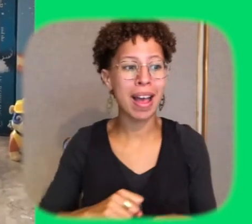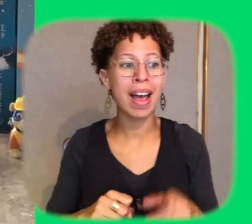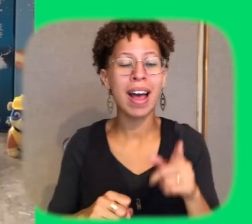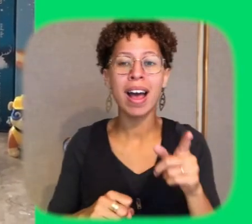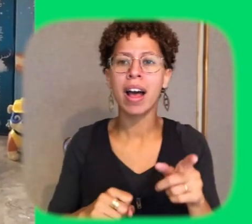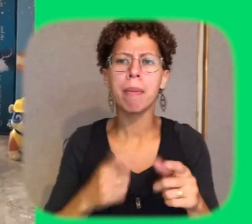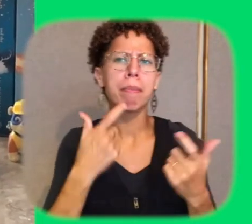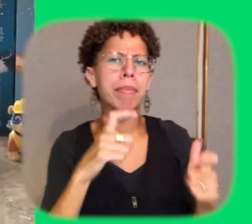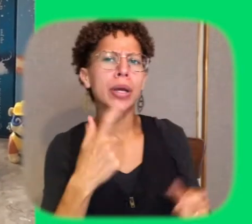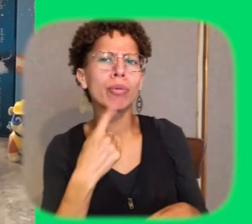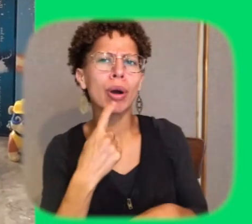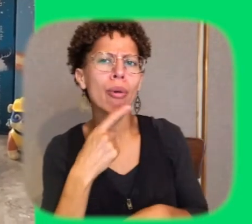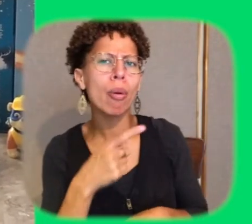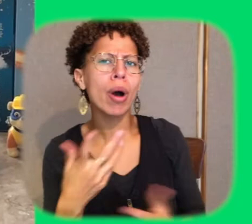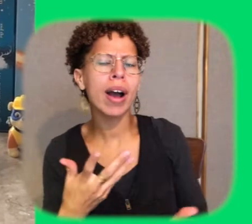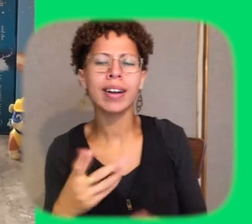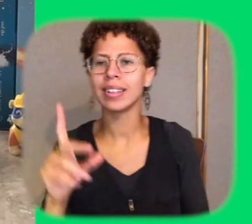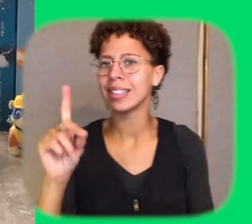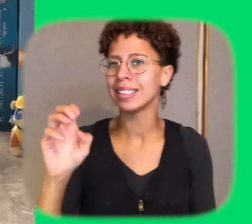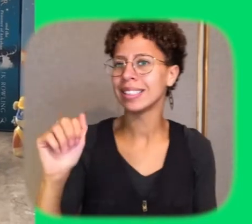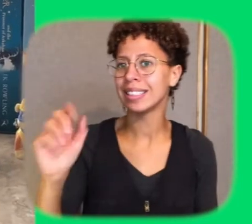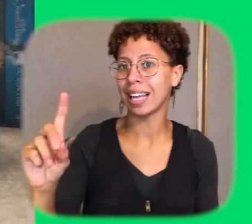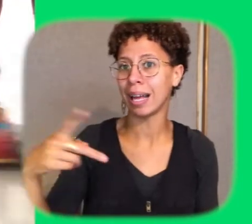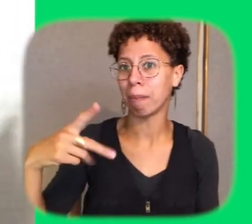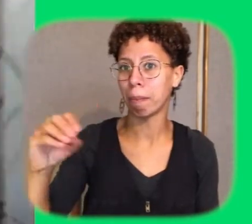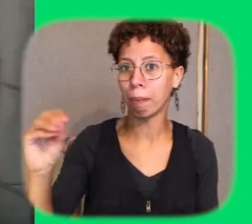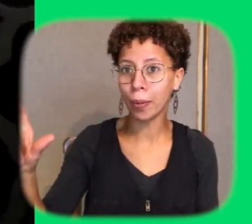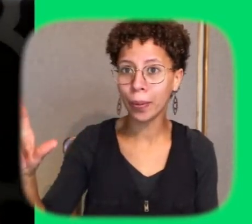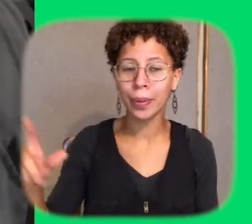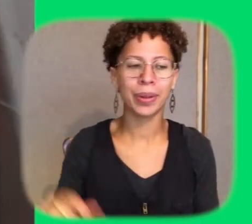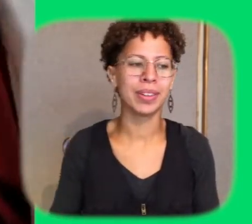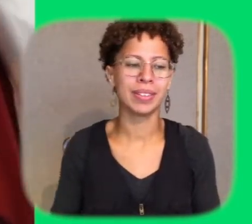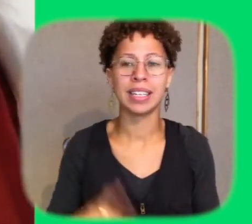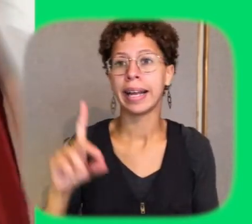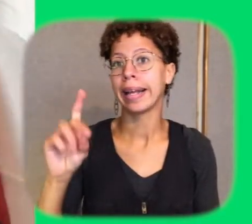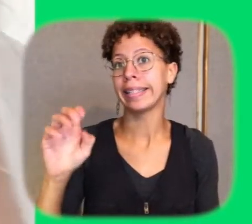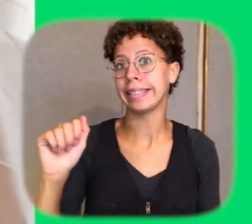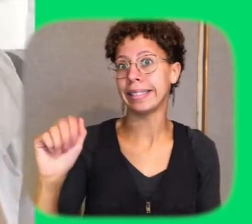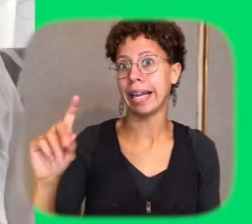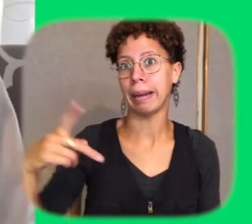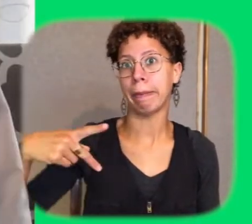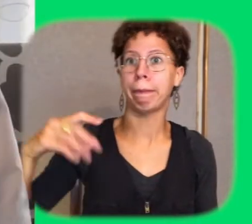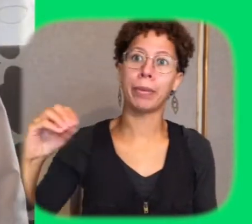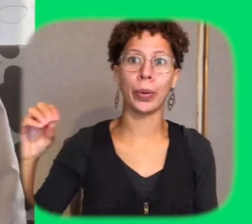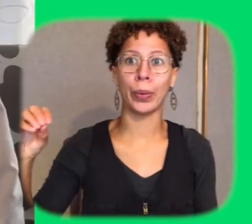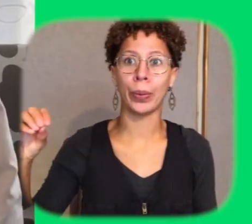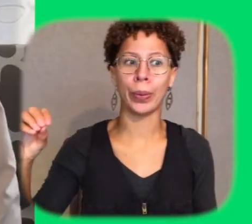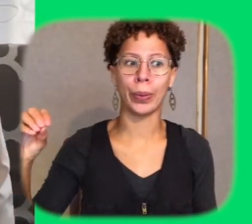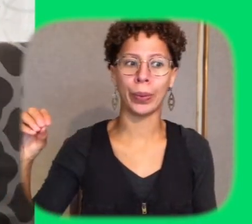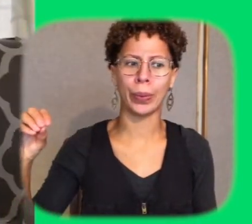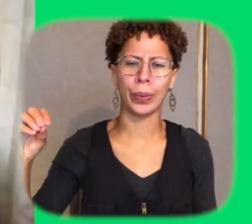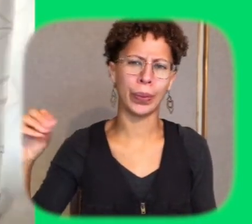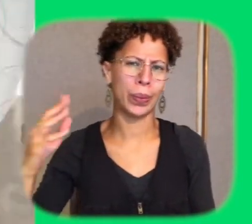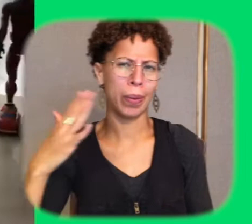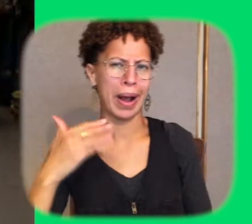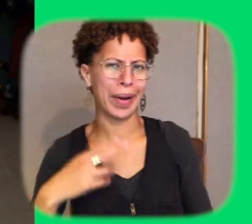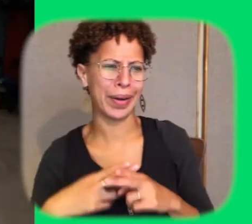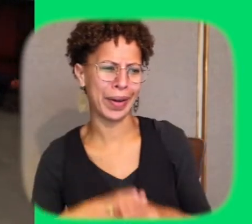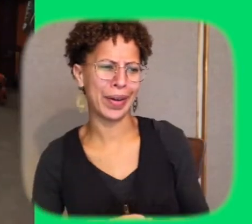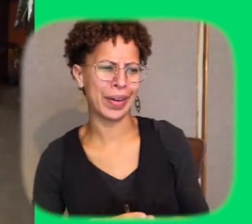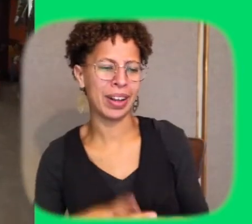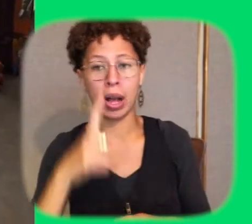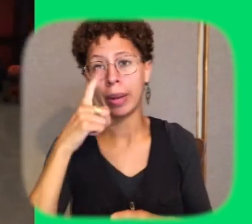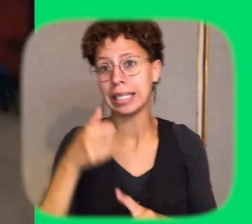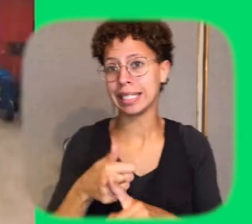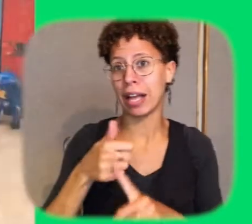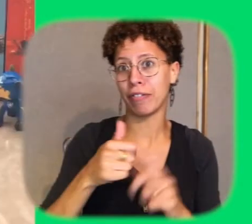Deadpool. Deadpool? Deadpool. Oh my goodness. Why would you call him Deadpool? Because he's a piece of poo. Okay. As